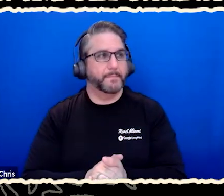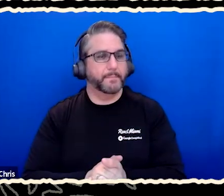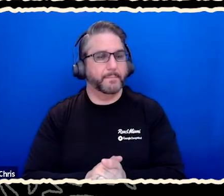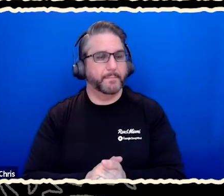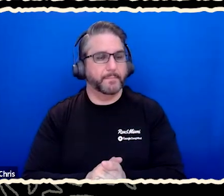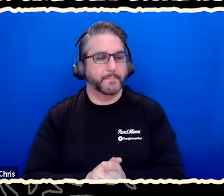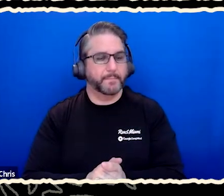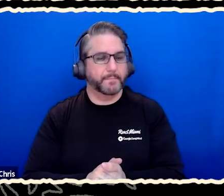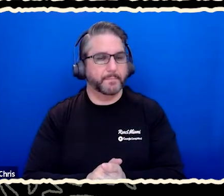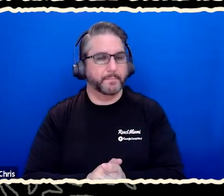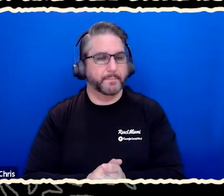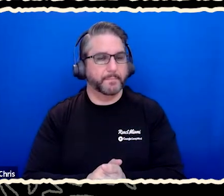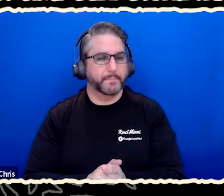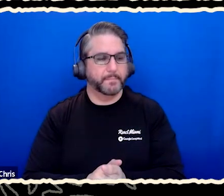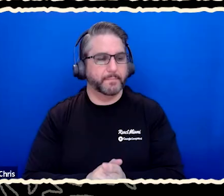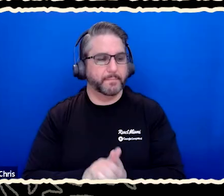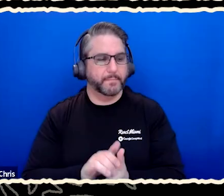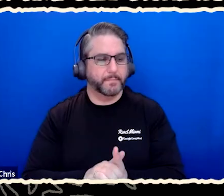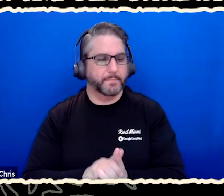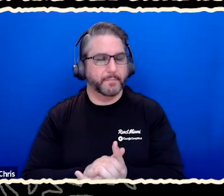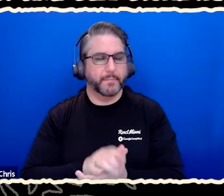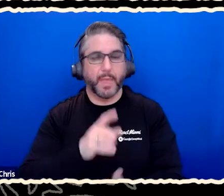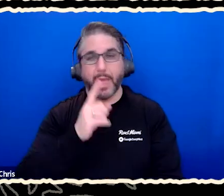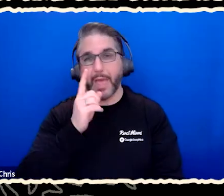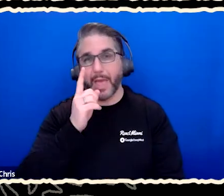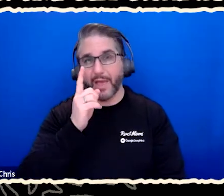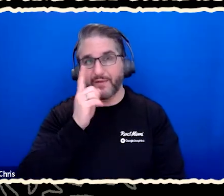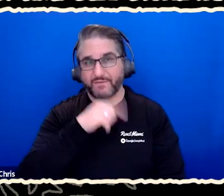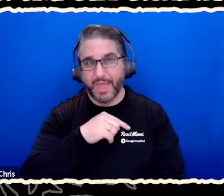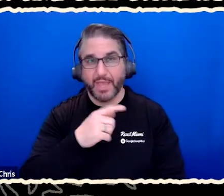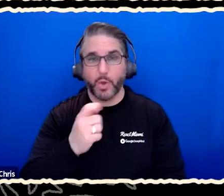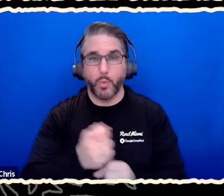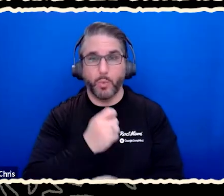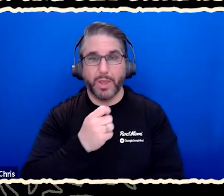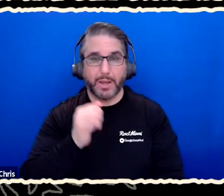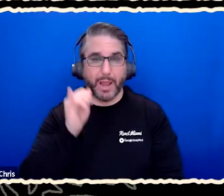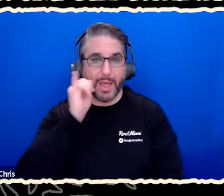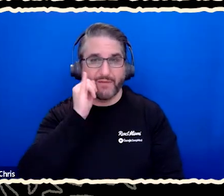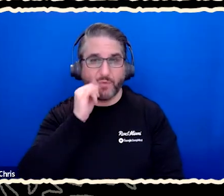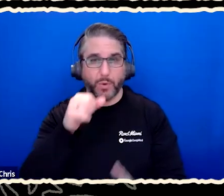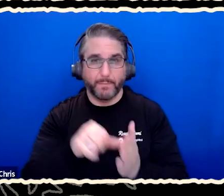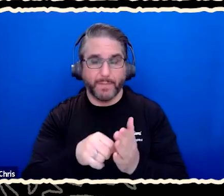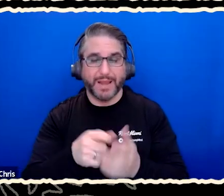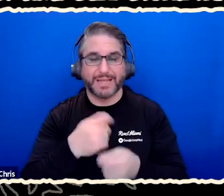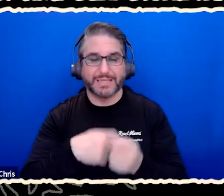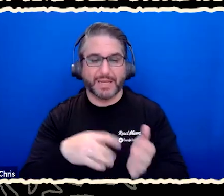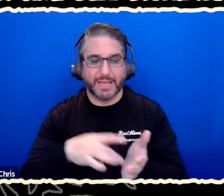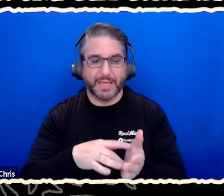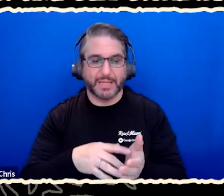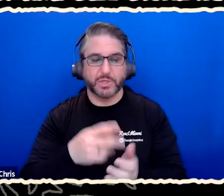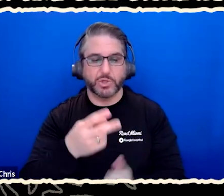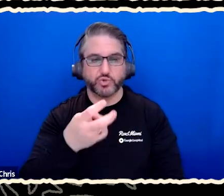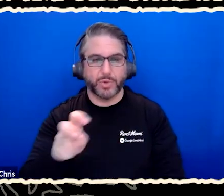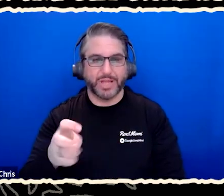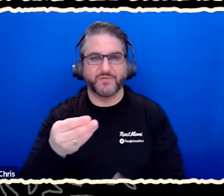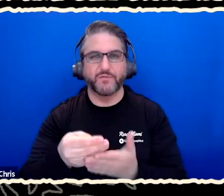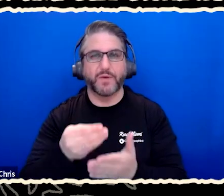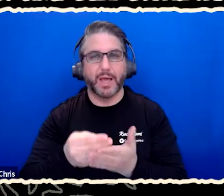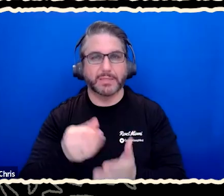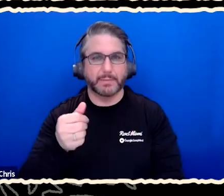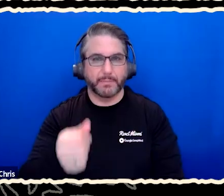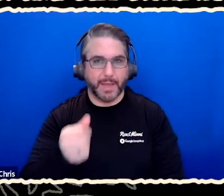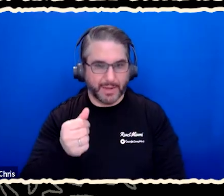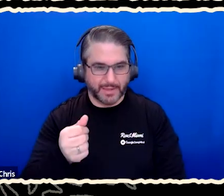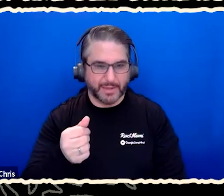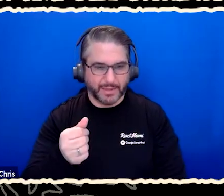here, onto a fake Win iPhone button, but hits the transfer fund button instead by using an